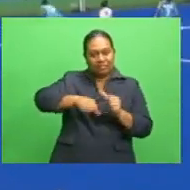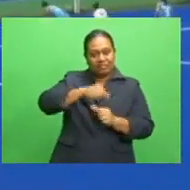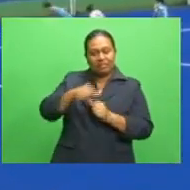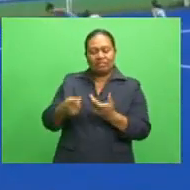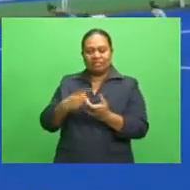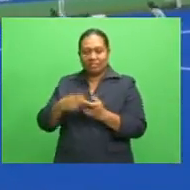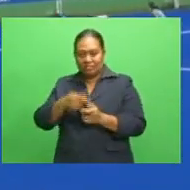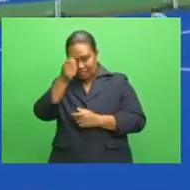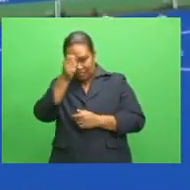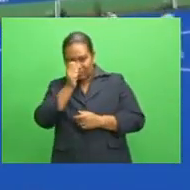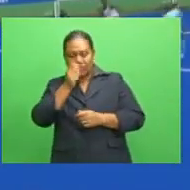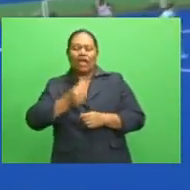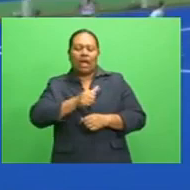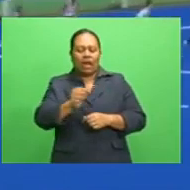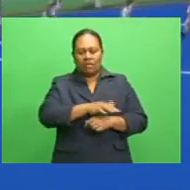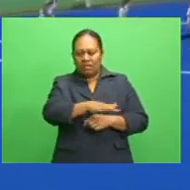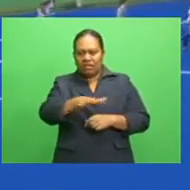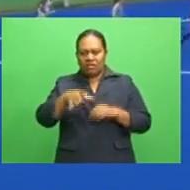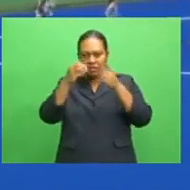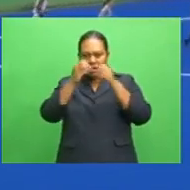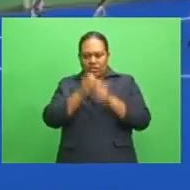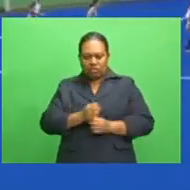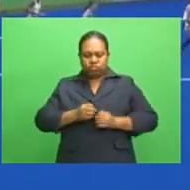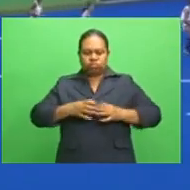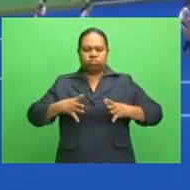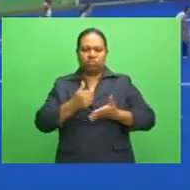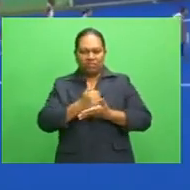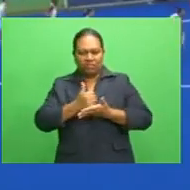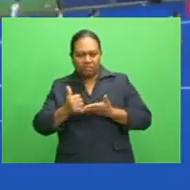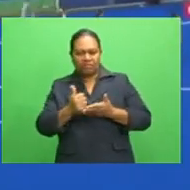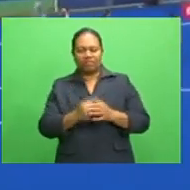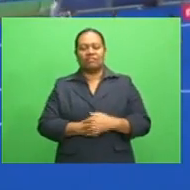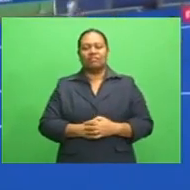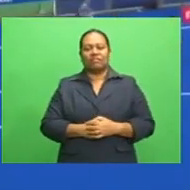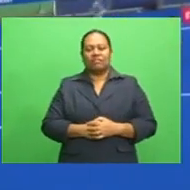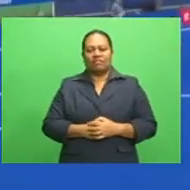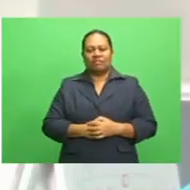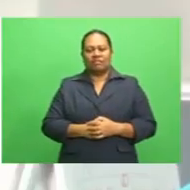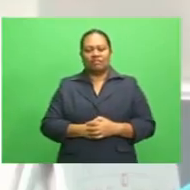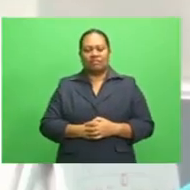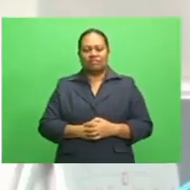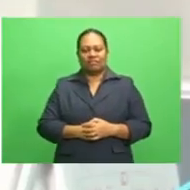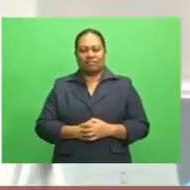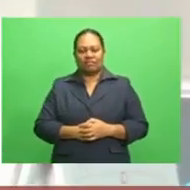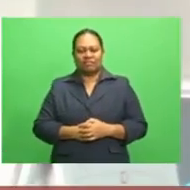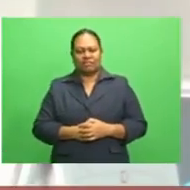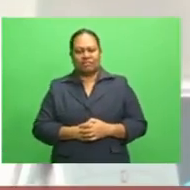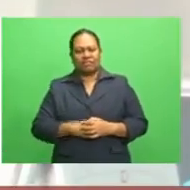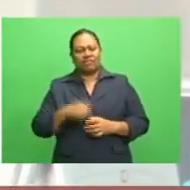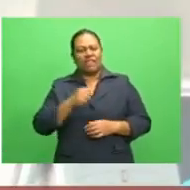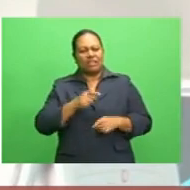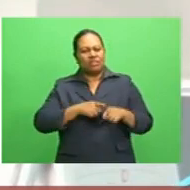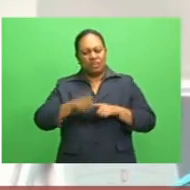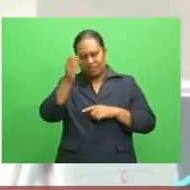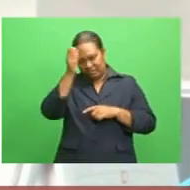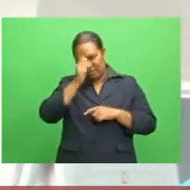clubs will allow them to broaden their numbers and elevate the standard of the sport. The majority of the clubs are coming from Suva